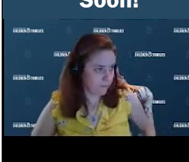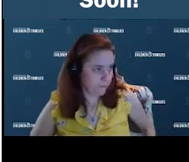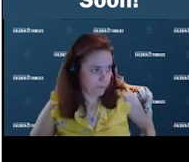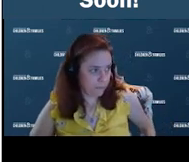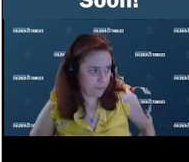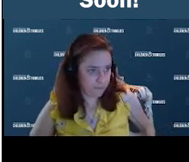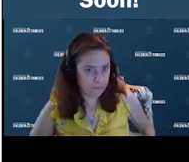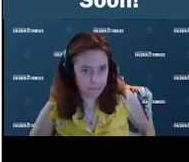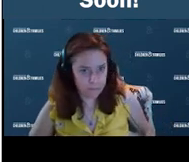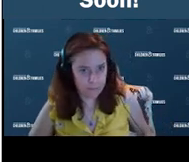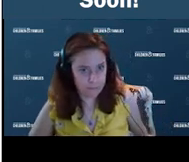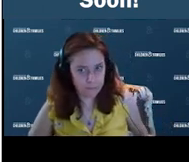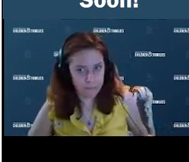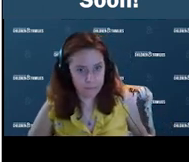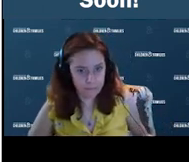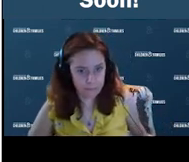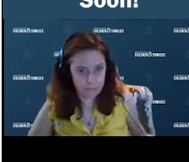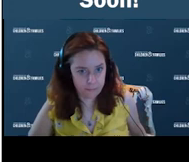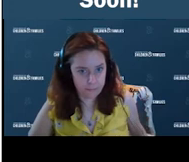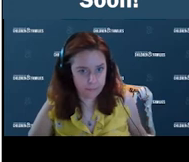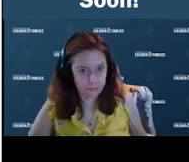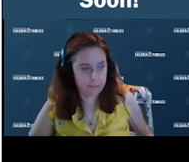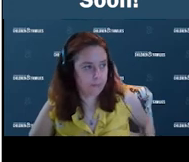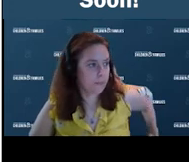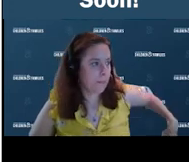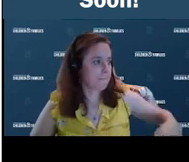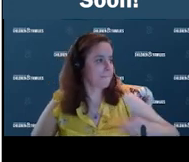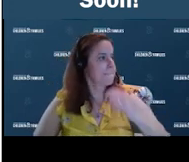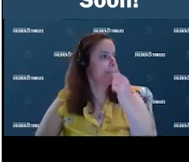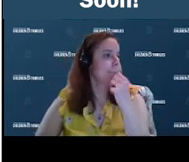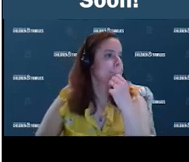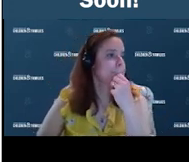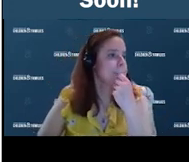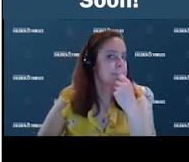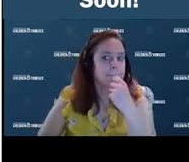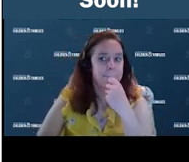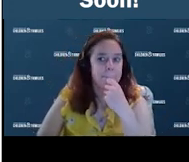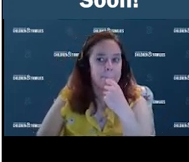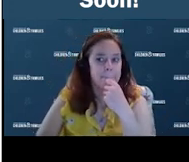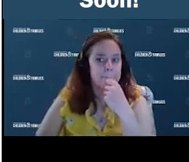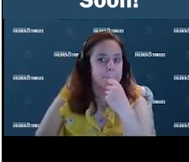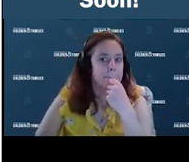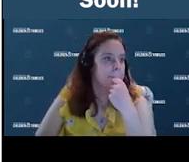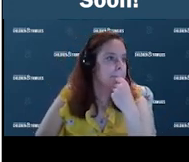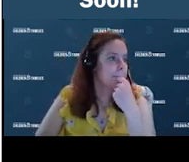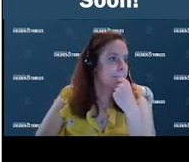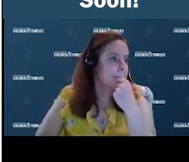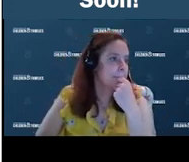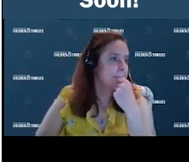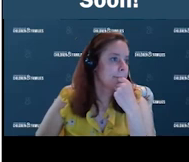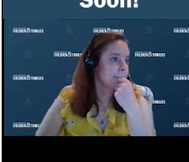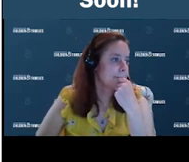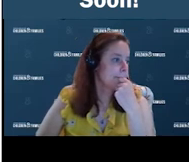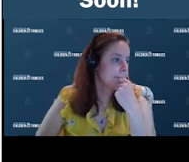as general purpose equipment. Capital expenditures for vehicles and other general purpose equipment are unallowable